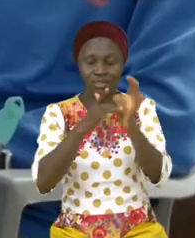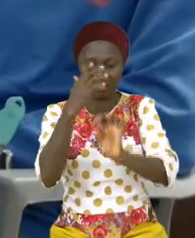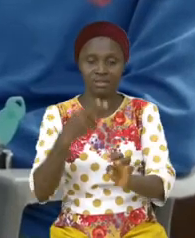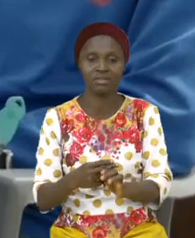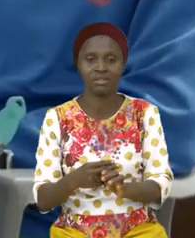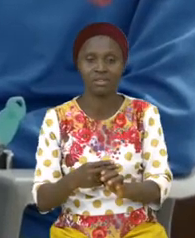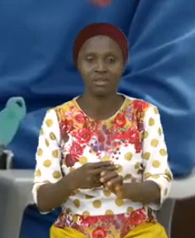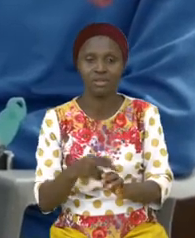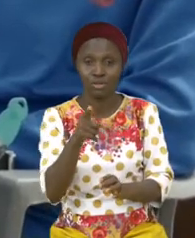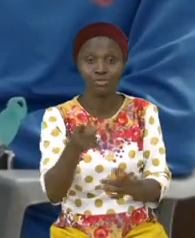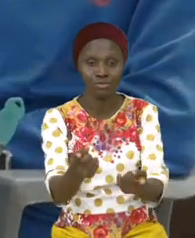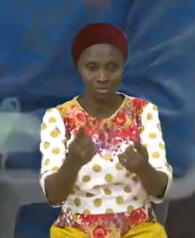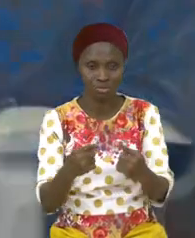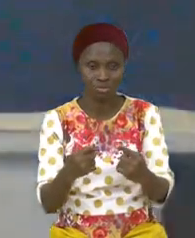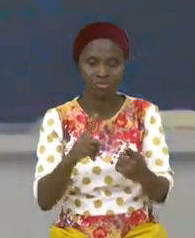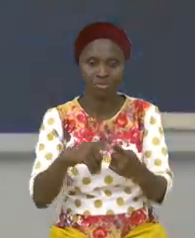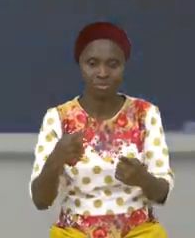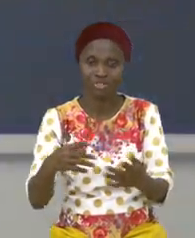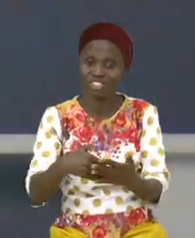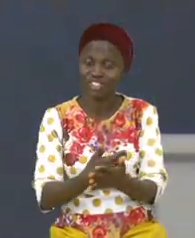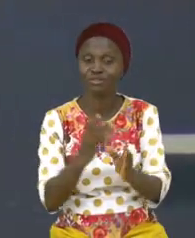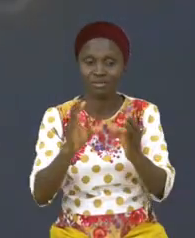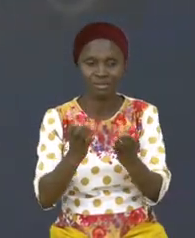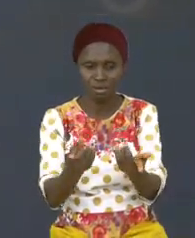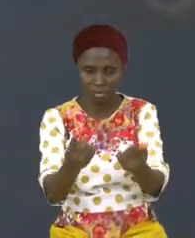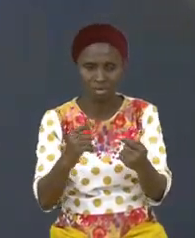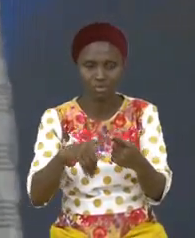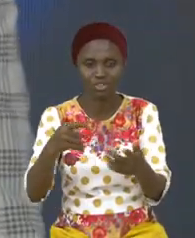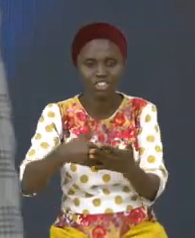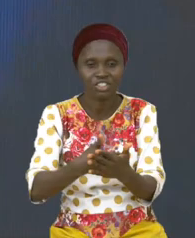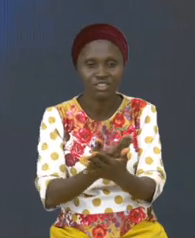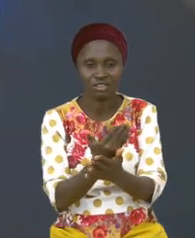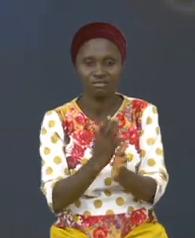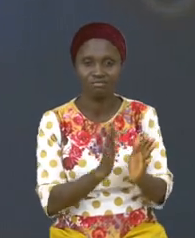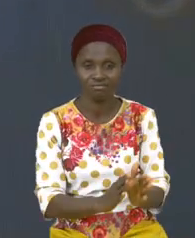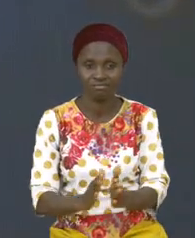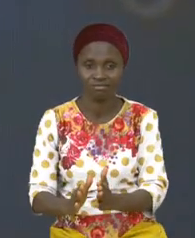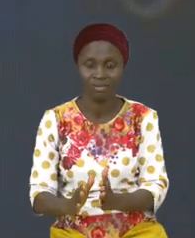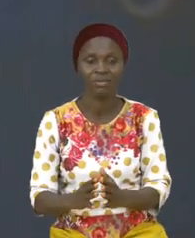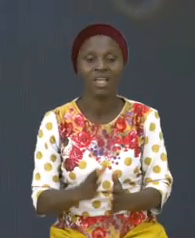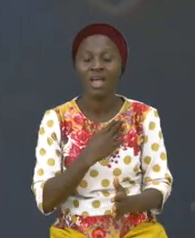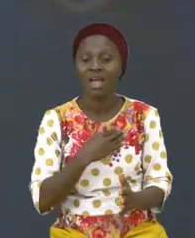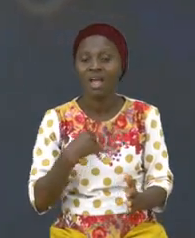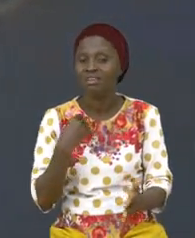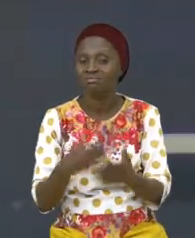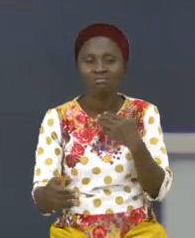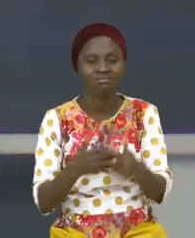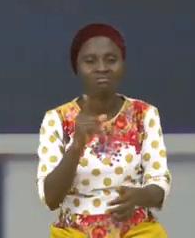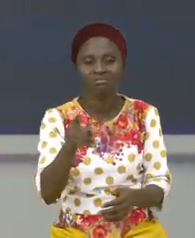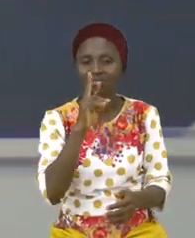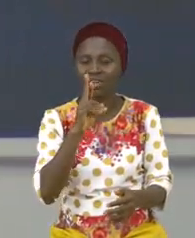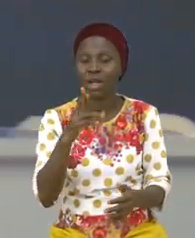Come to the new class. Come to the new search. And wherever you are, whoever